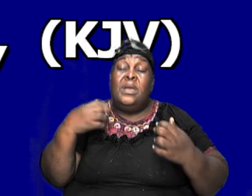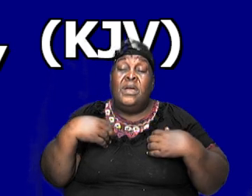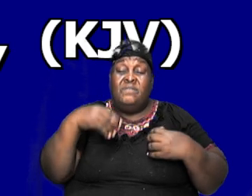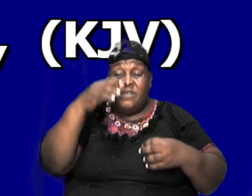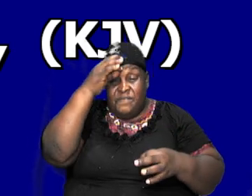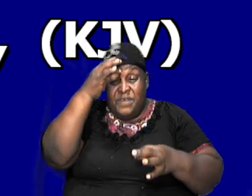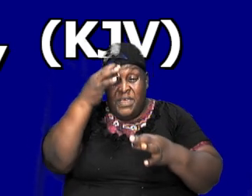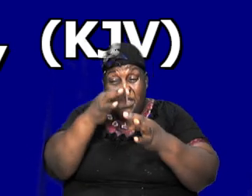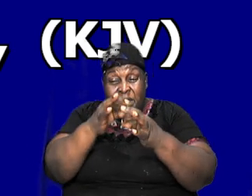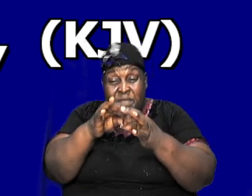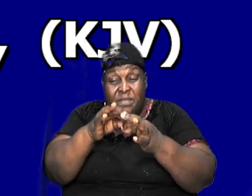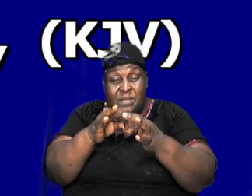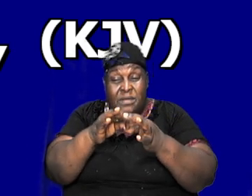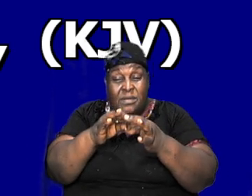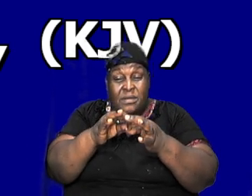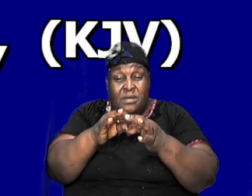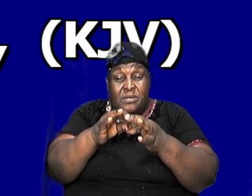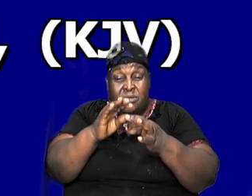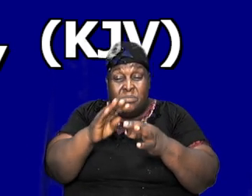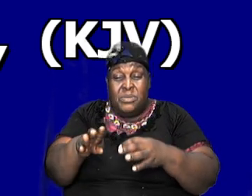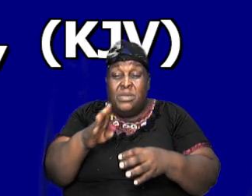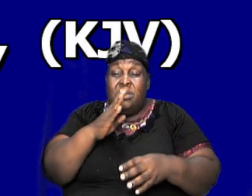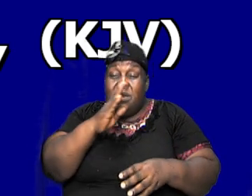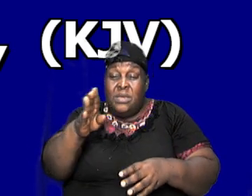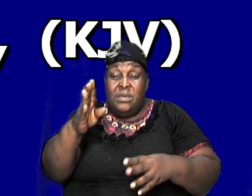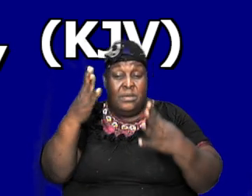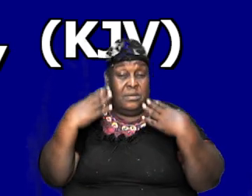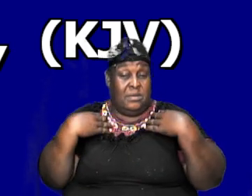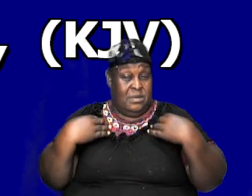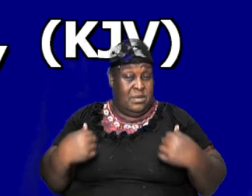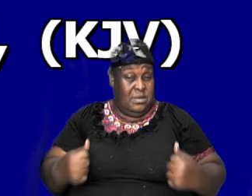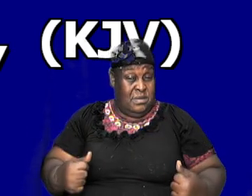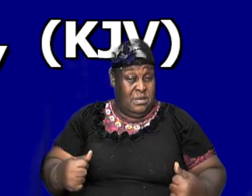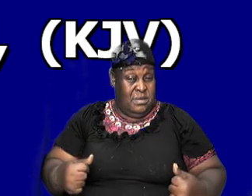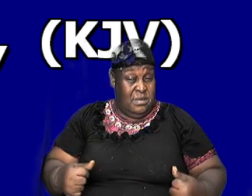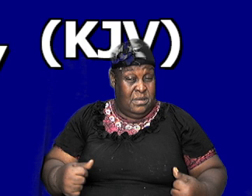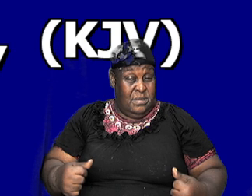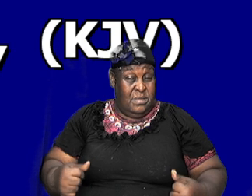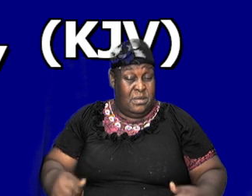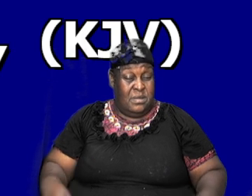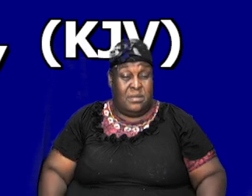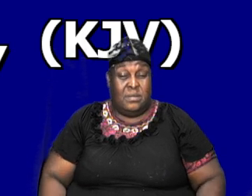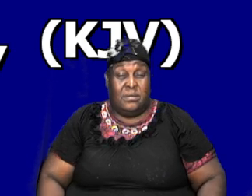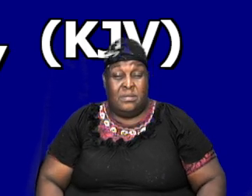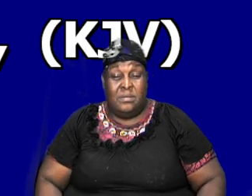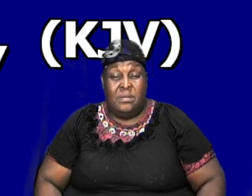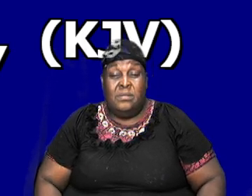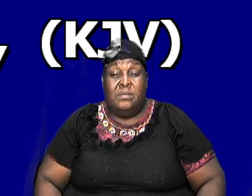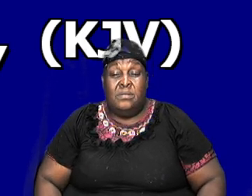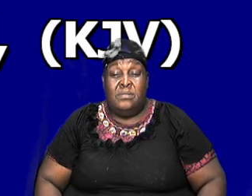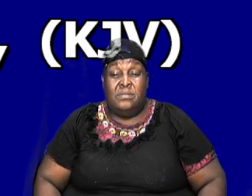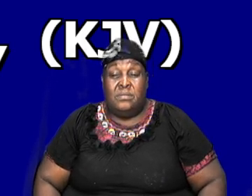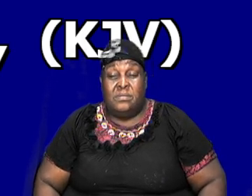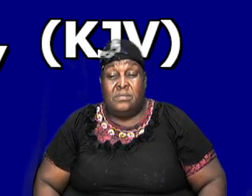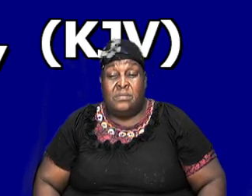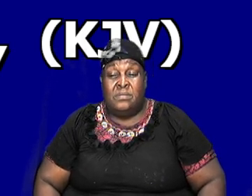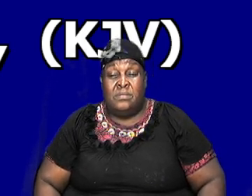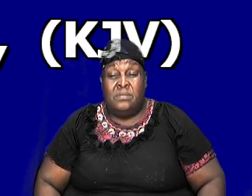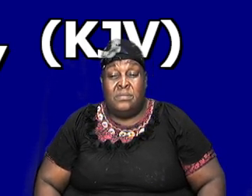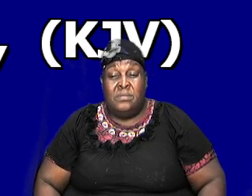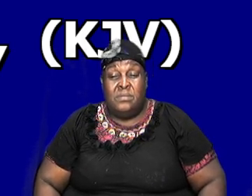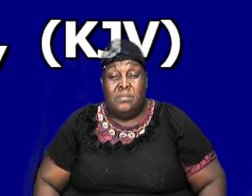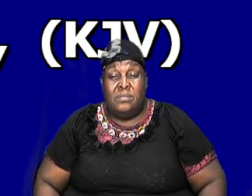Paul steadfastly looked at the man and was able to perceive that the man had the faith to be